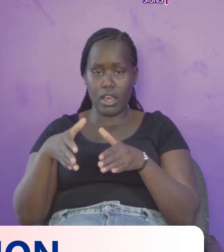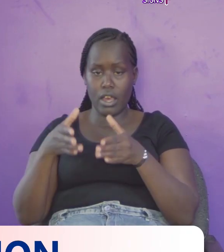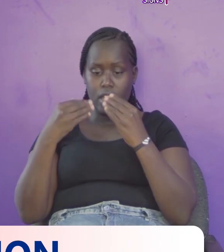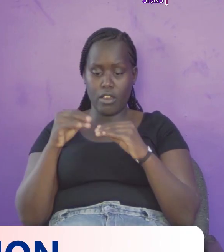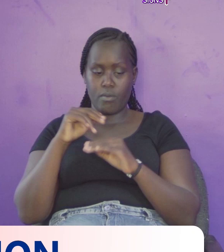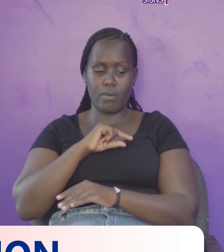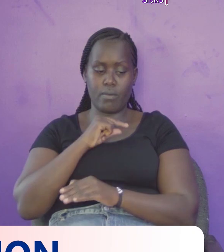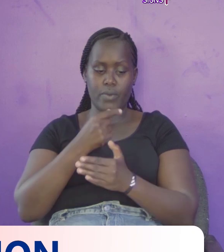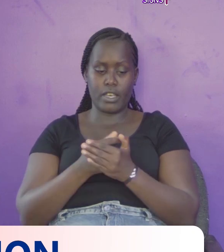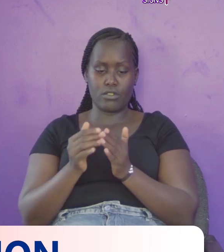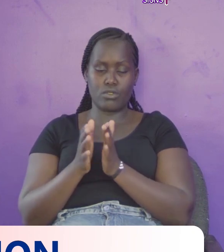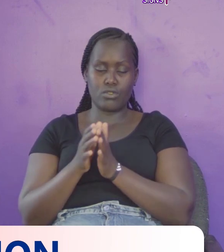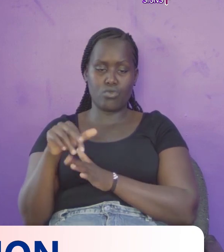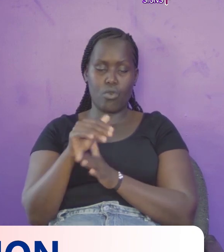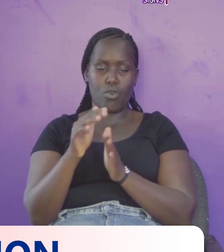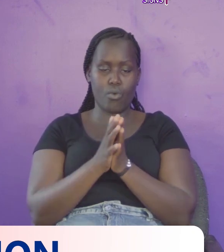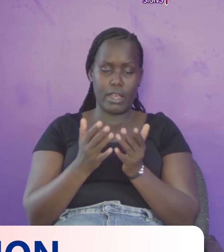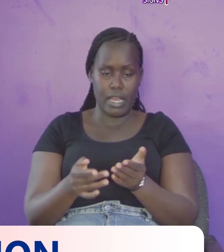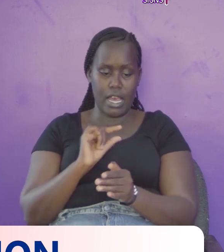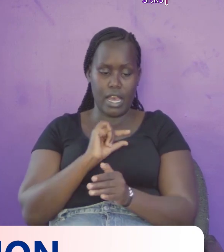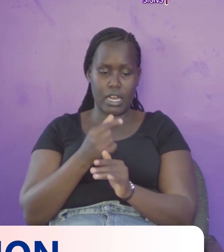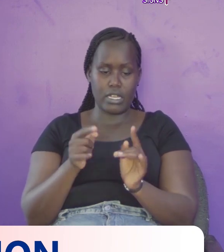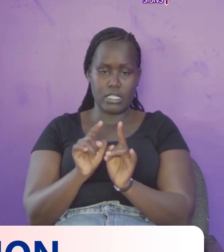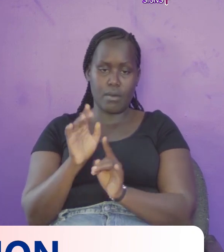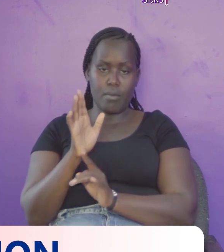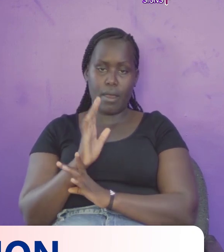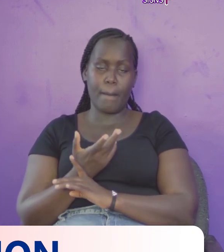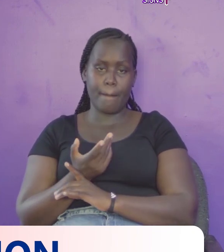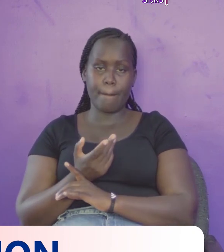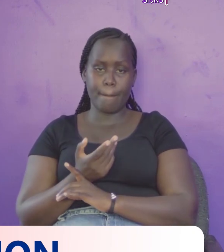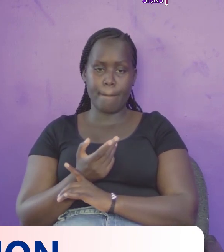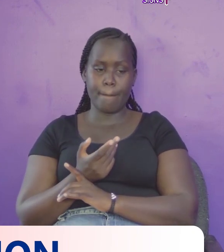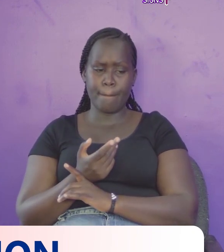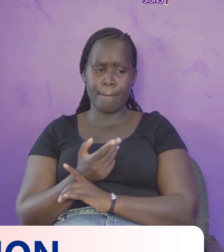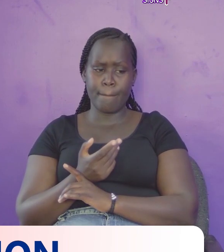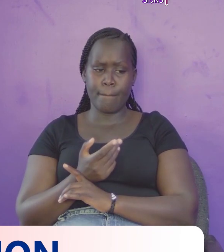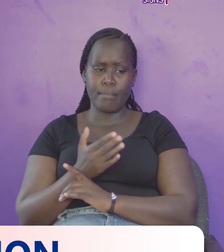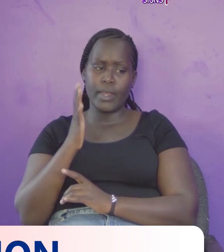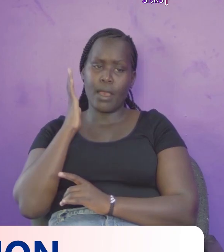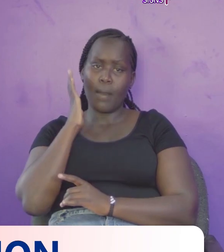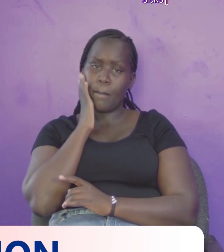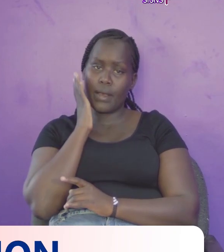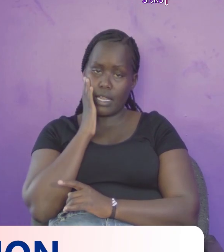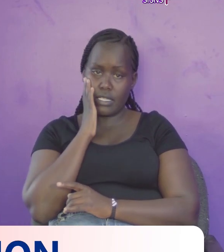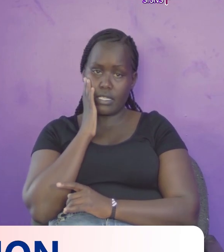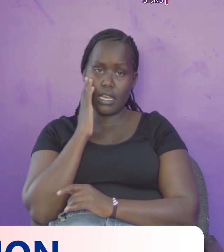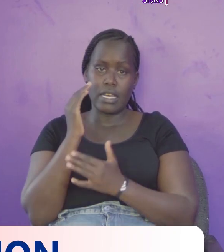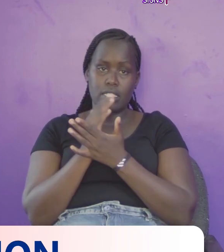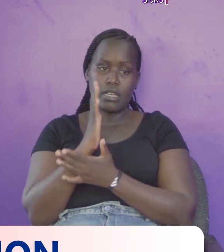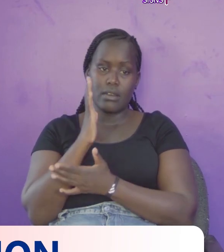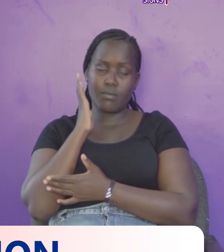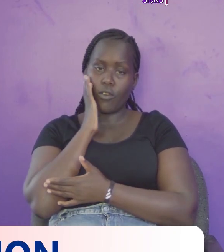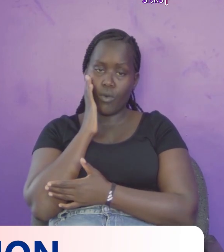to walk with, tuwe na ile grace kama ya wamama. And can I also tell you, sometimes some mothers, unapata alizaa mtoto mwenye